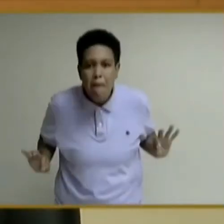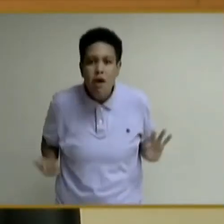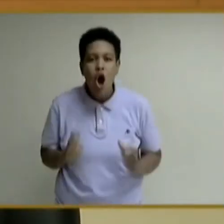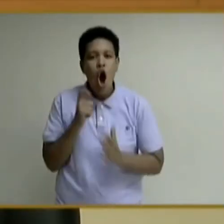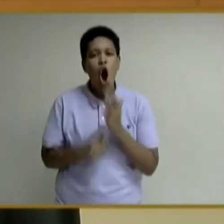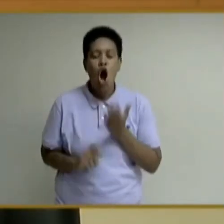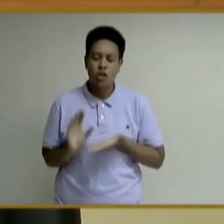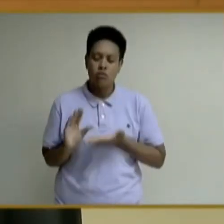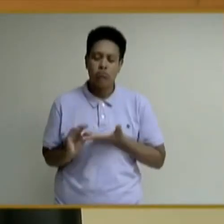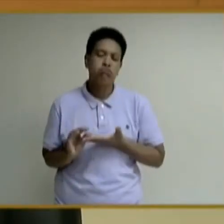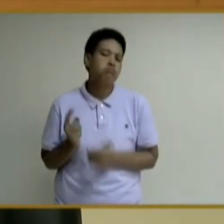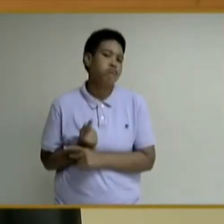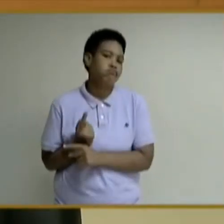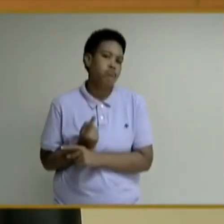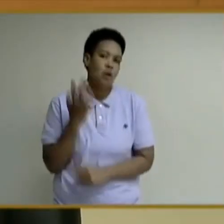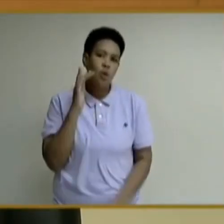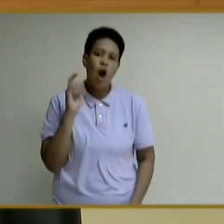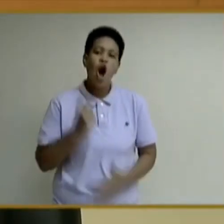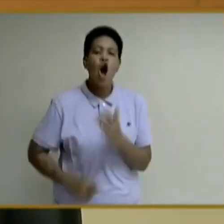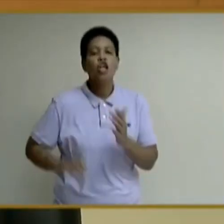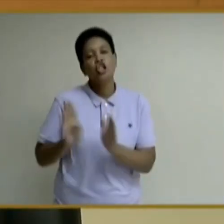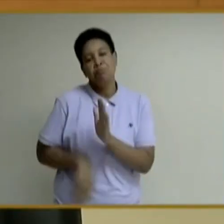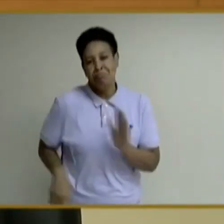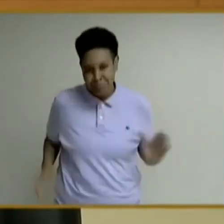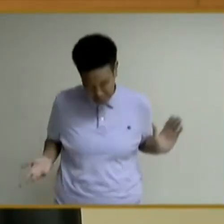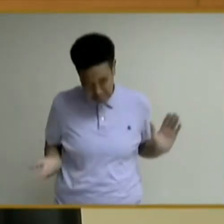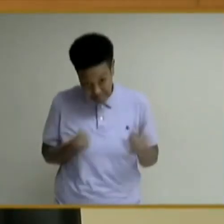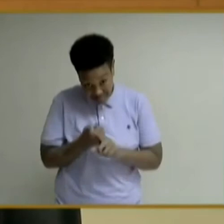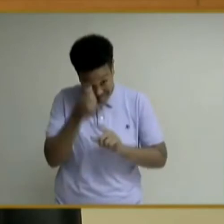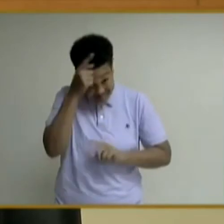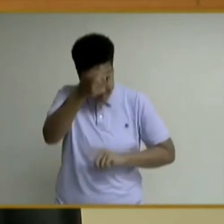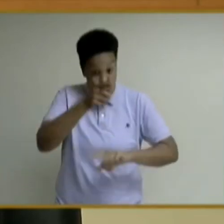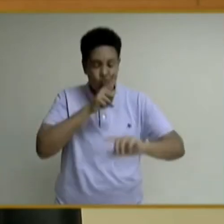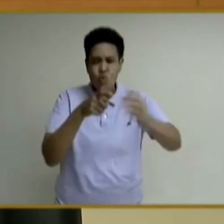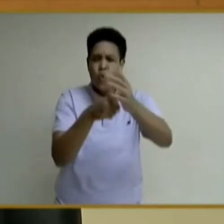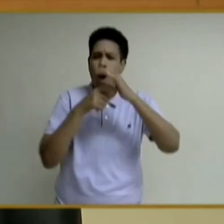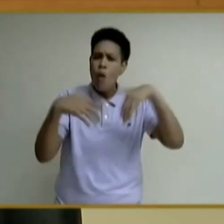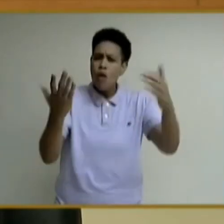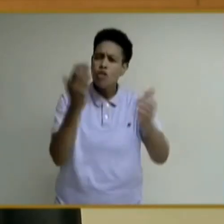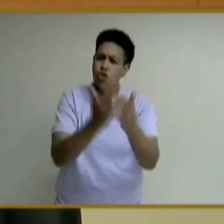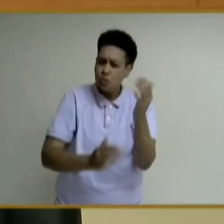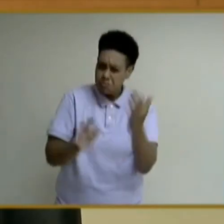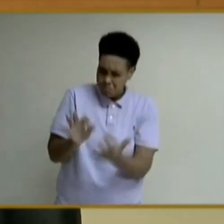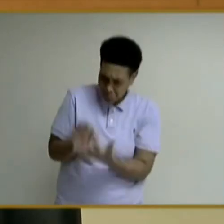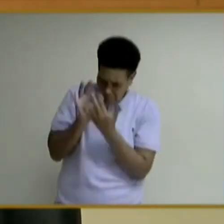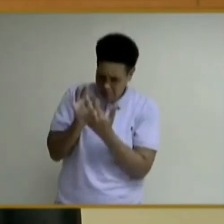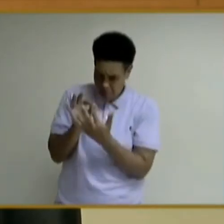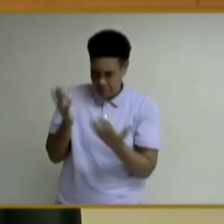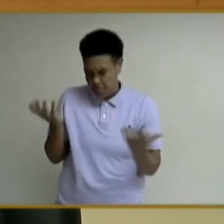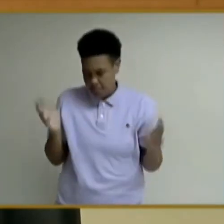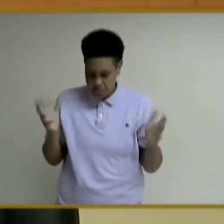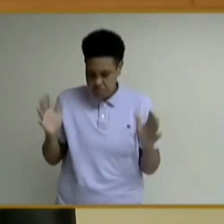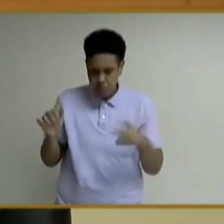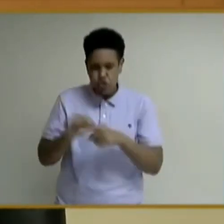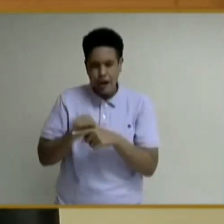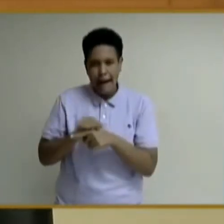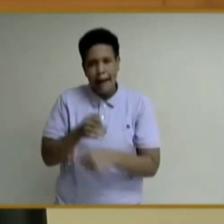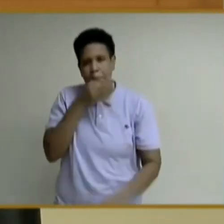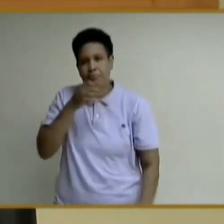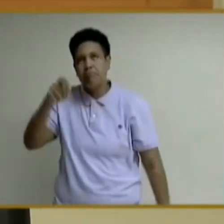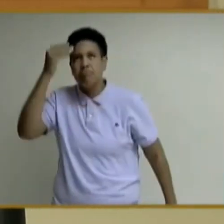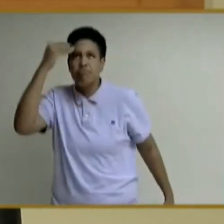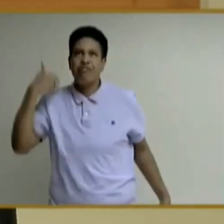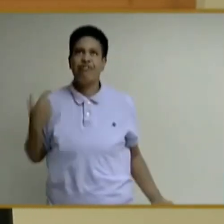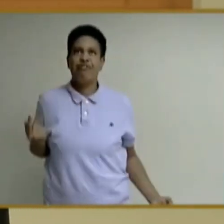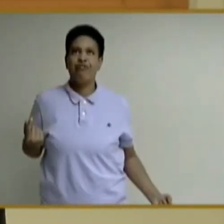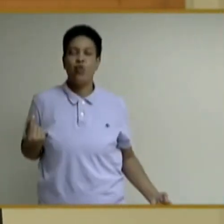cost effective because the cost is low. But it will still require some specialized training, and it's